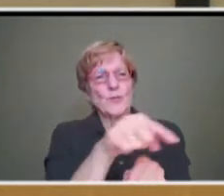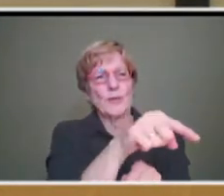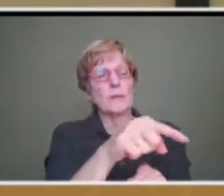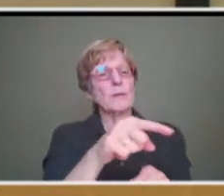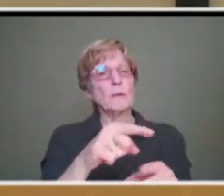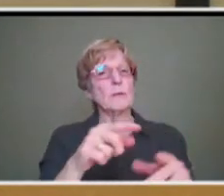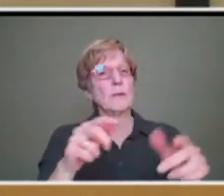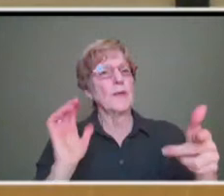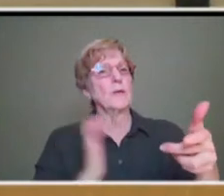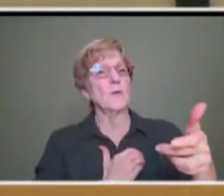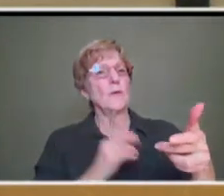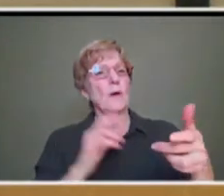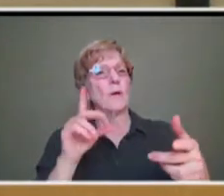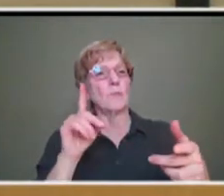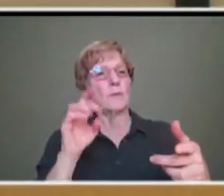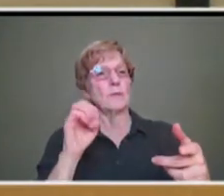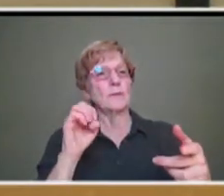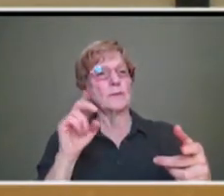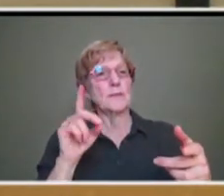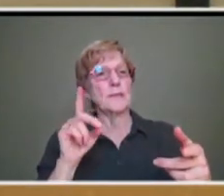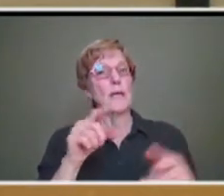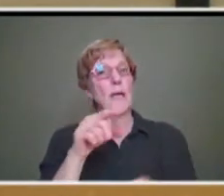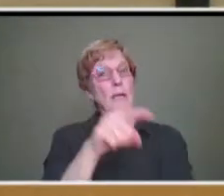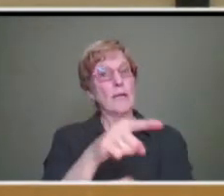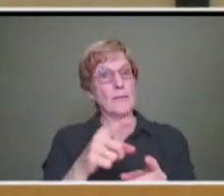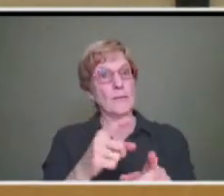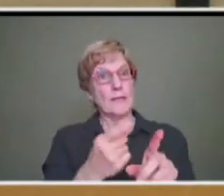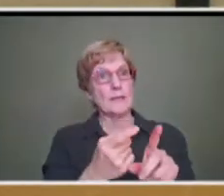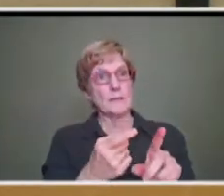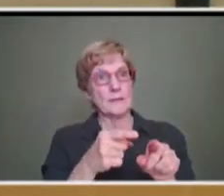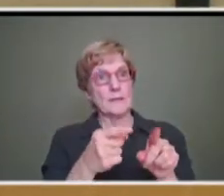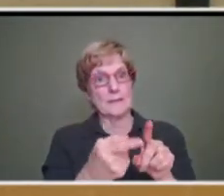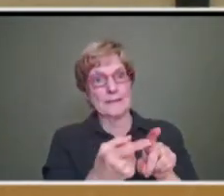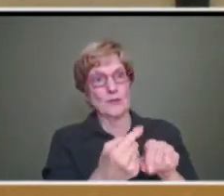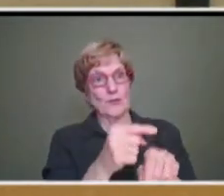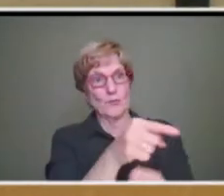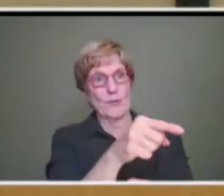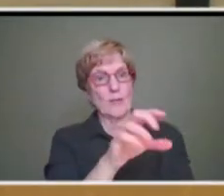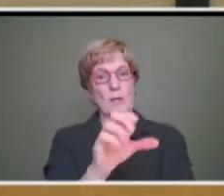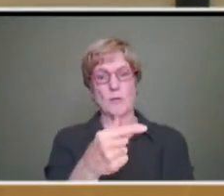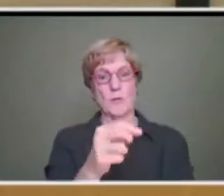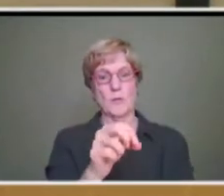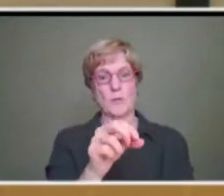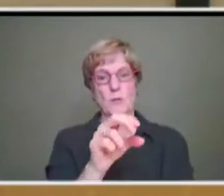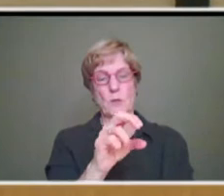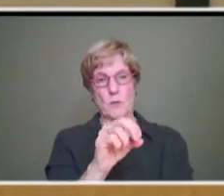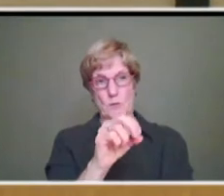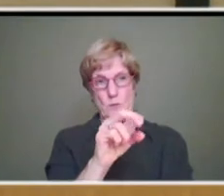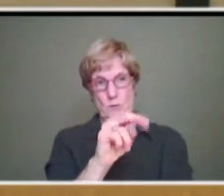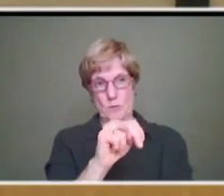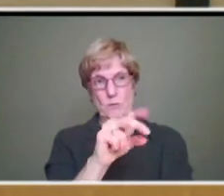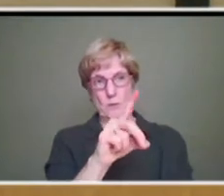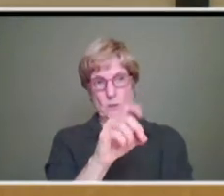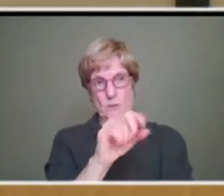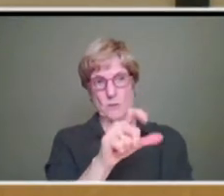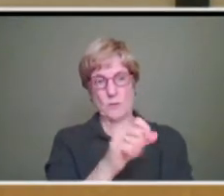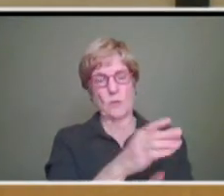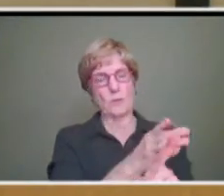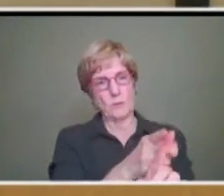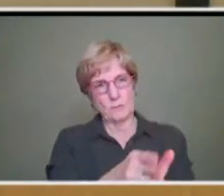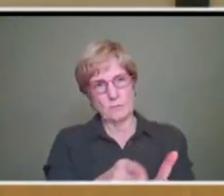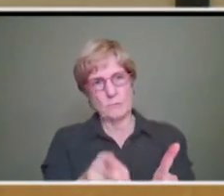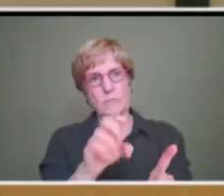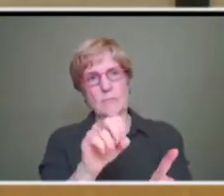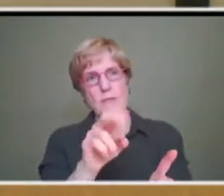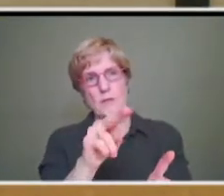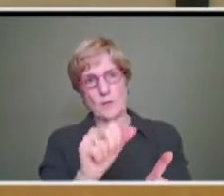Deeds this street gondola comes right on to Yuma you can only get